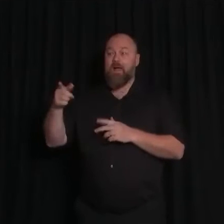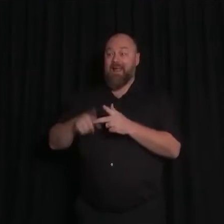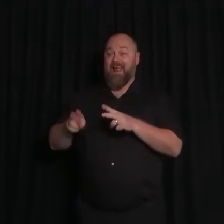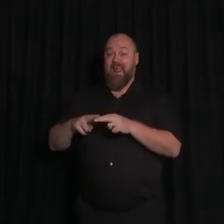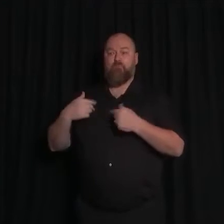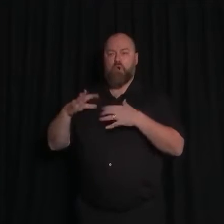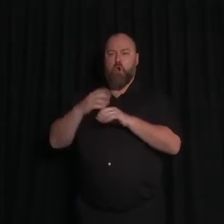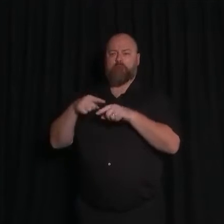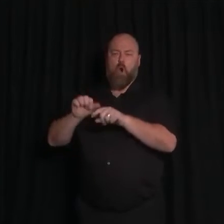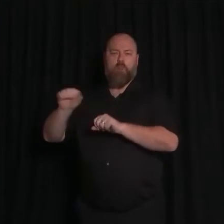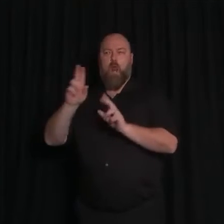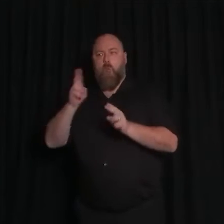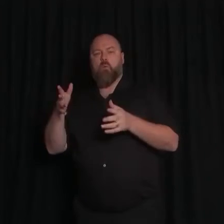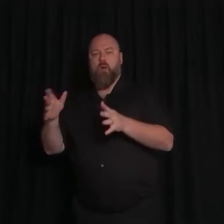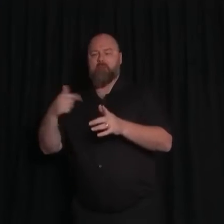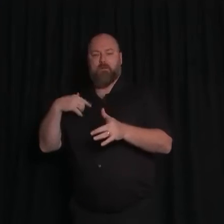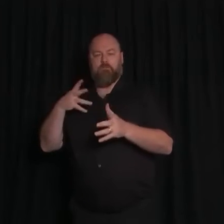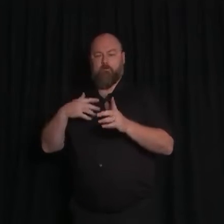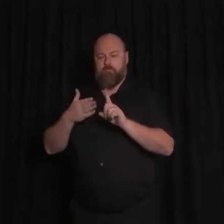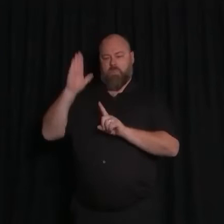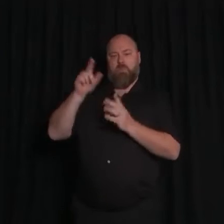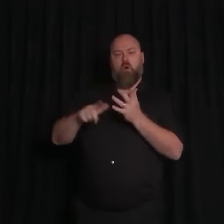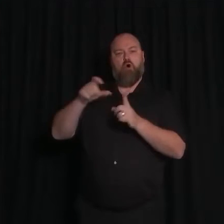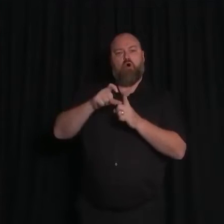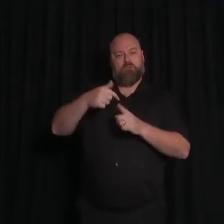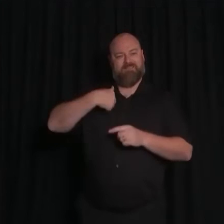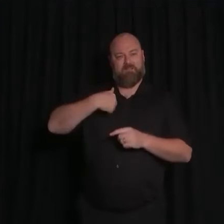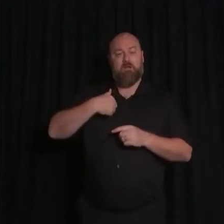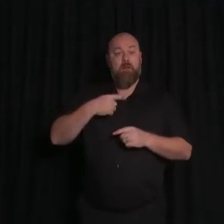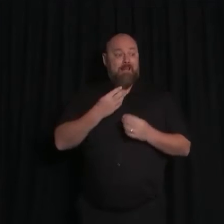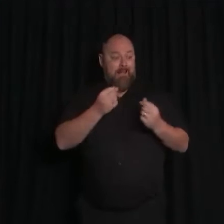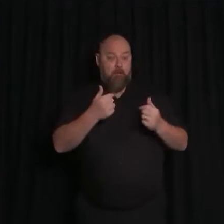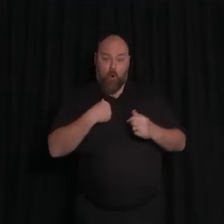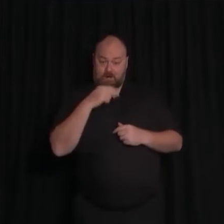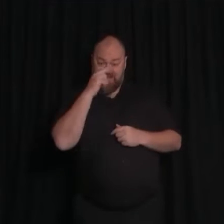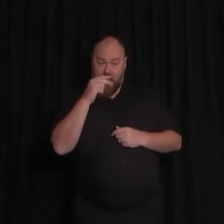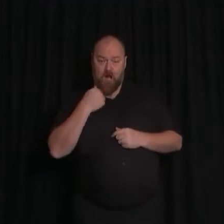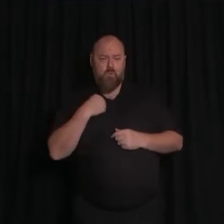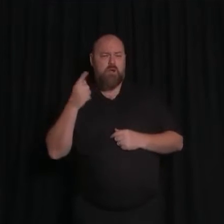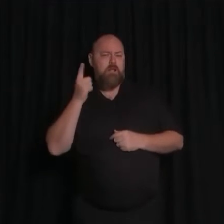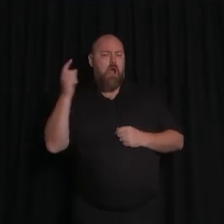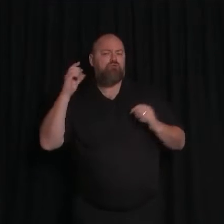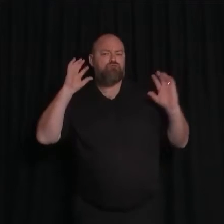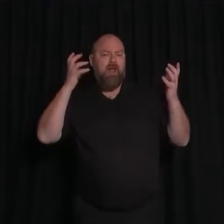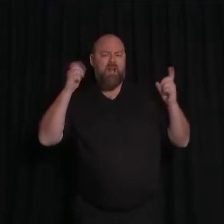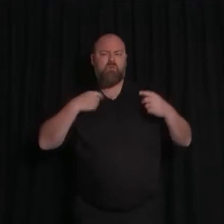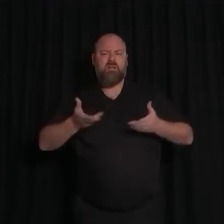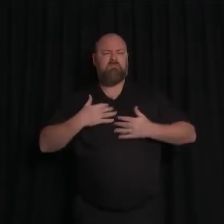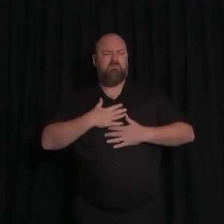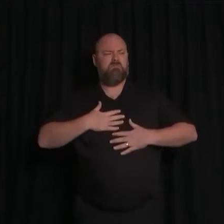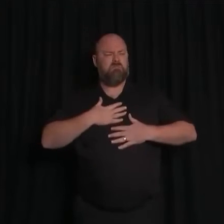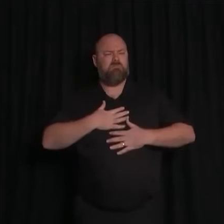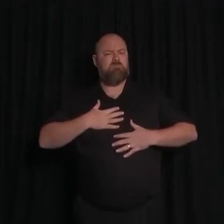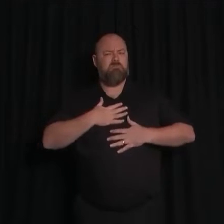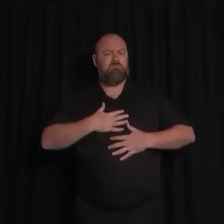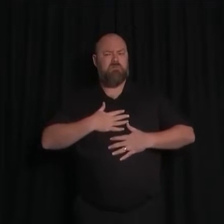strange, And there were certain songs for me on the radio when I was little that also would make me feel weird, and then later